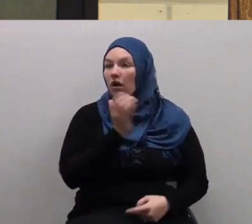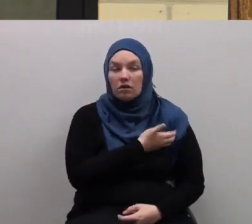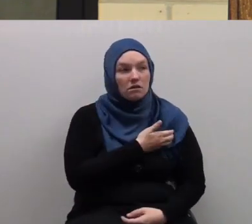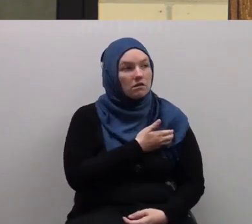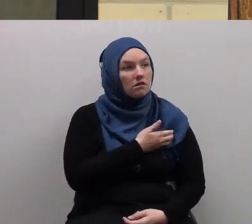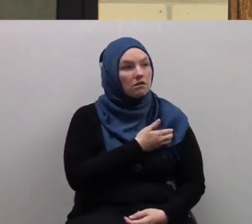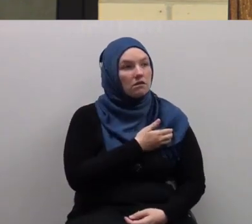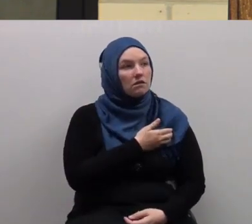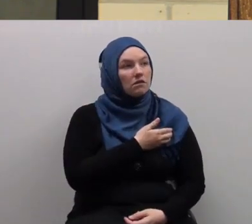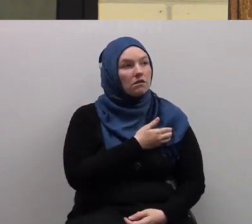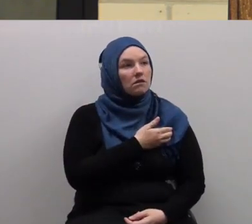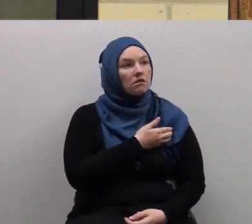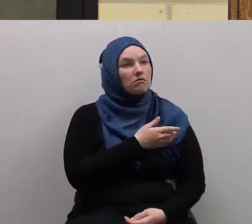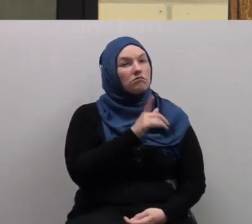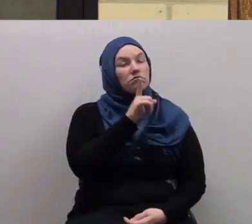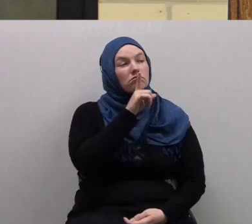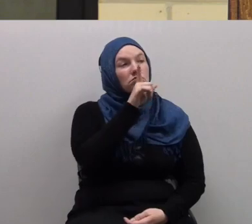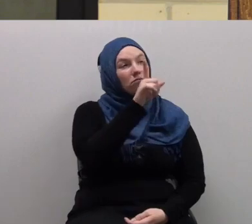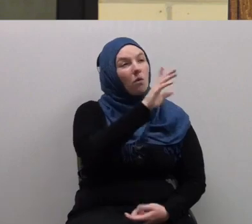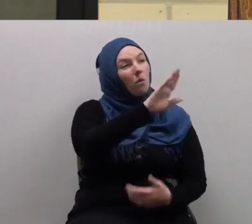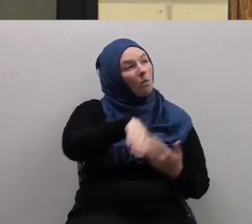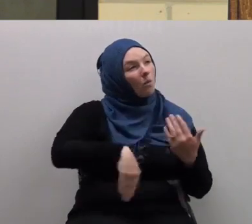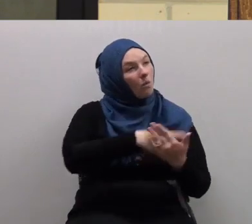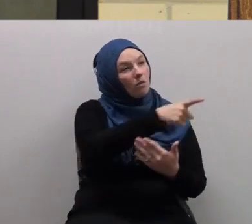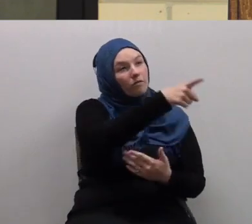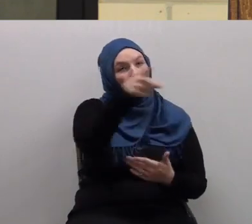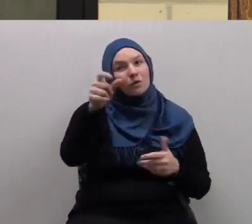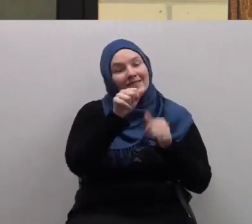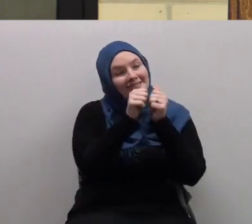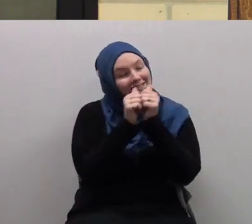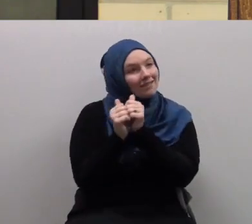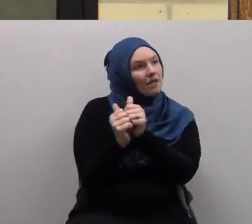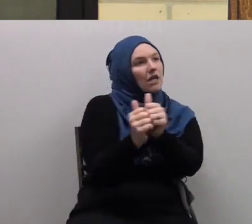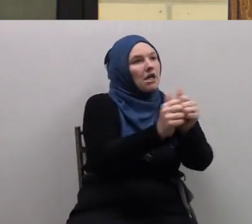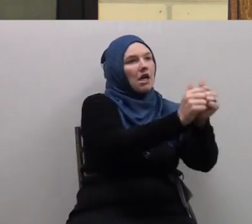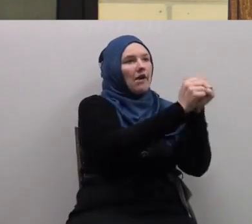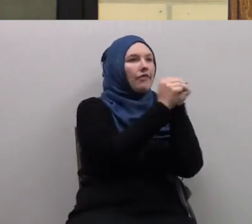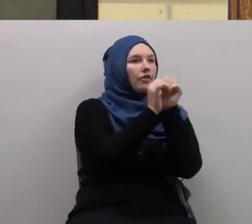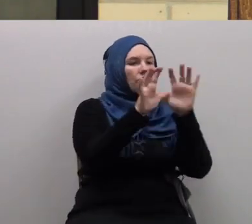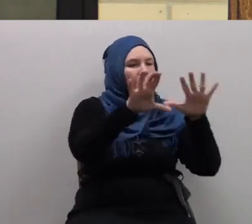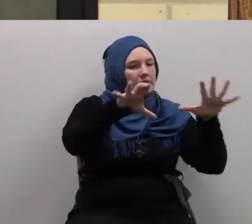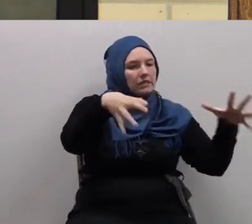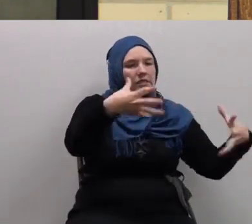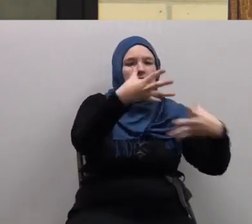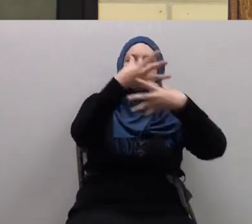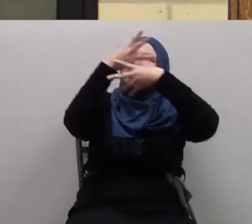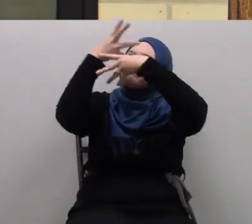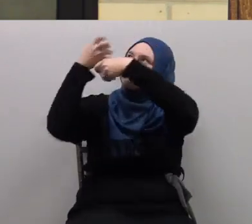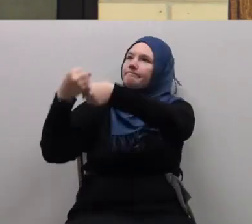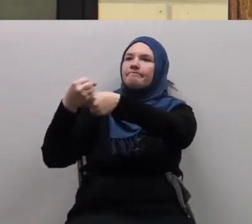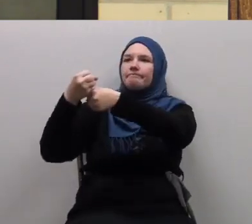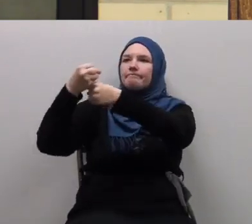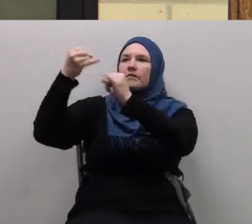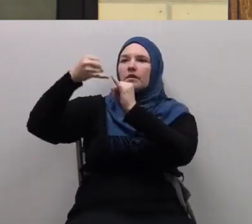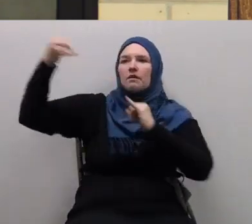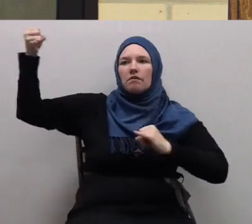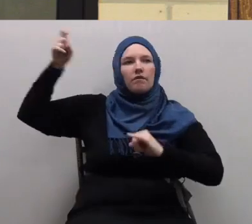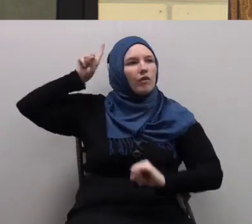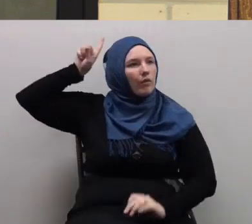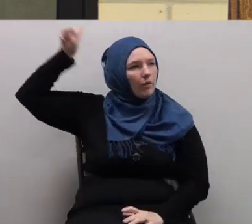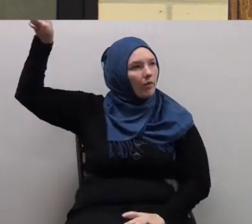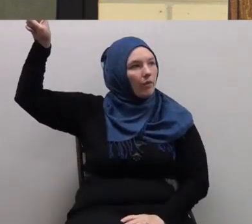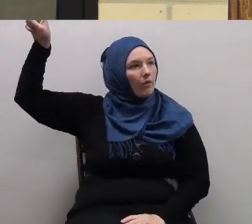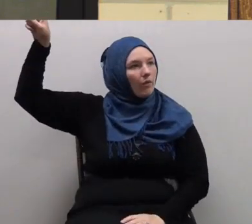hold tight, all of you together, to the rope of Allah. This is the source of